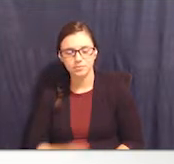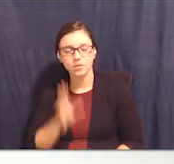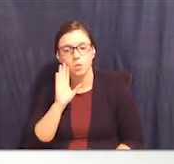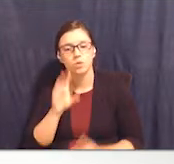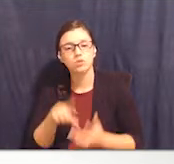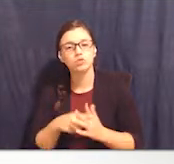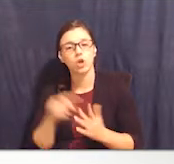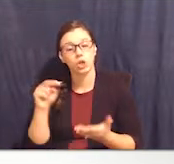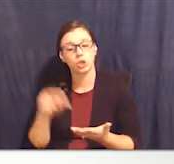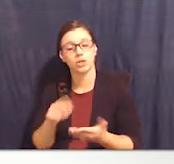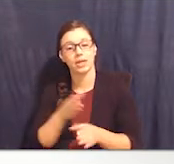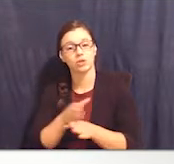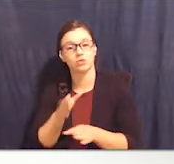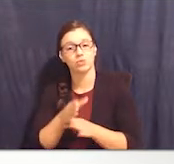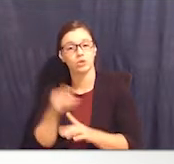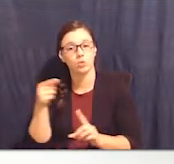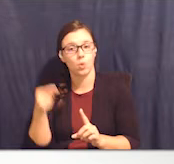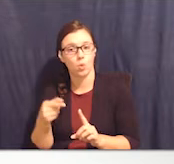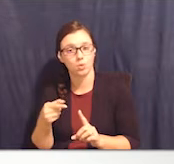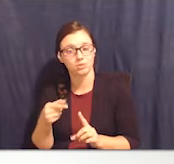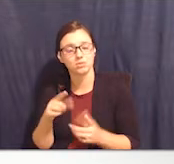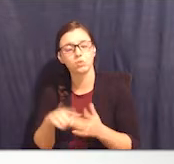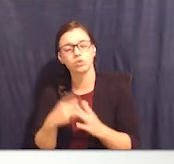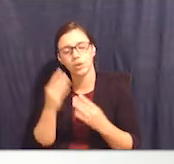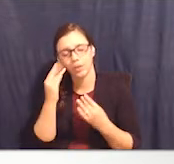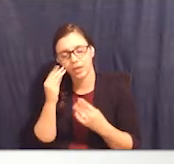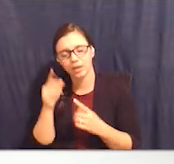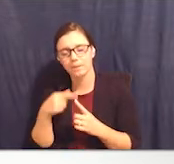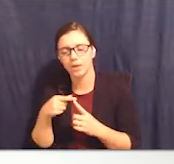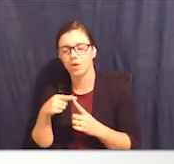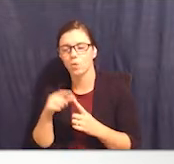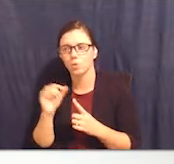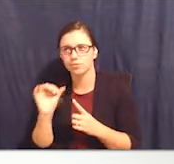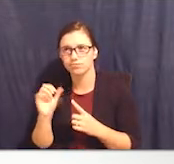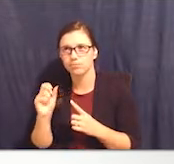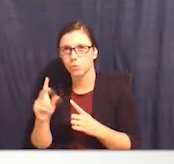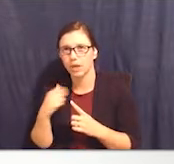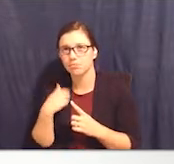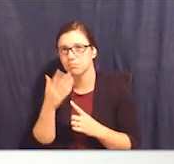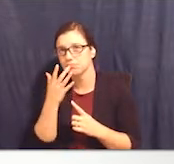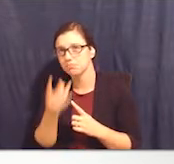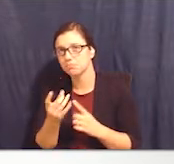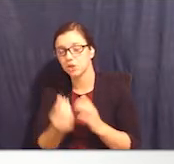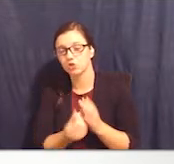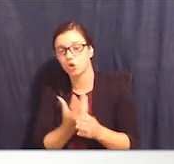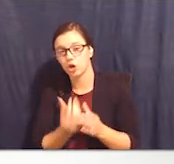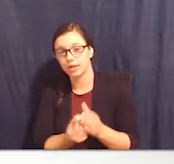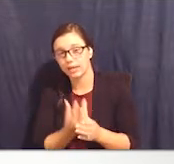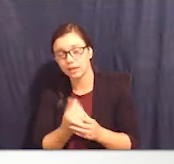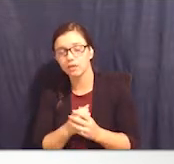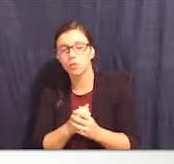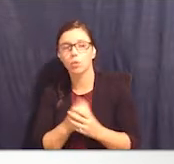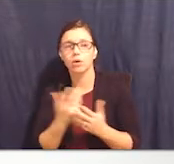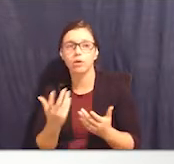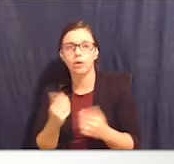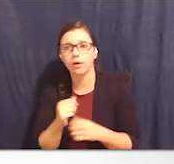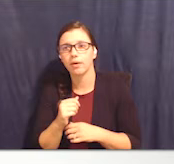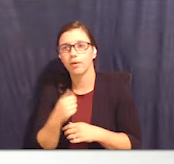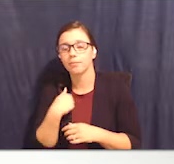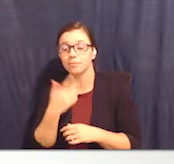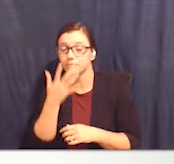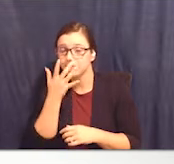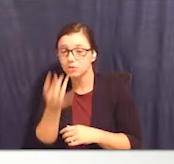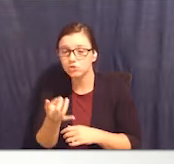smell. That may knock out that nursing or that desire to work in a hospital. So it's just becoming aware of those ideas